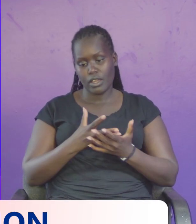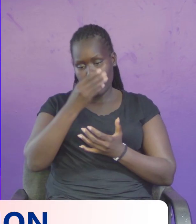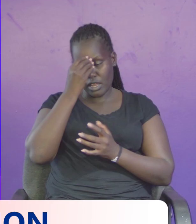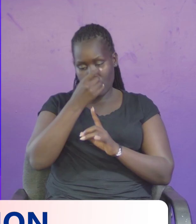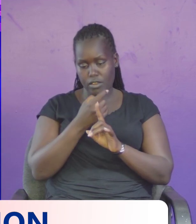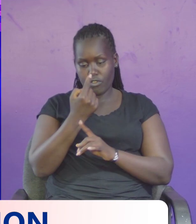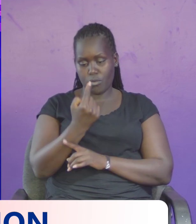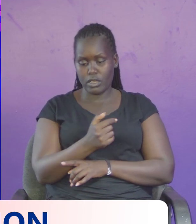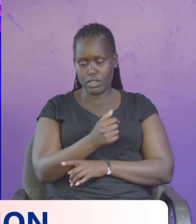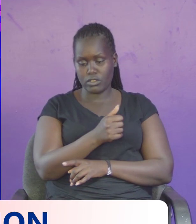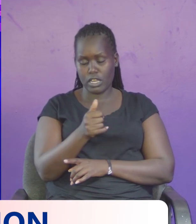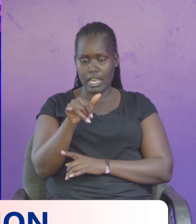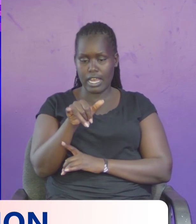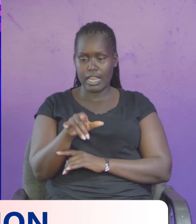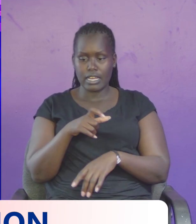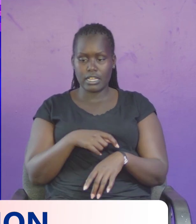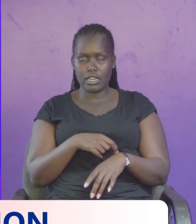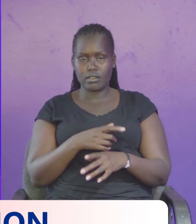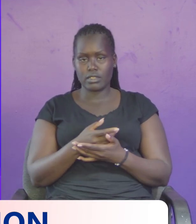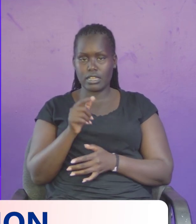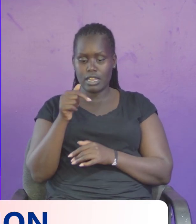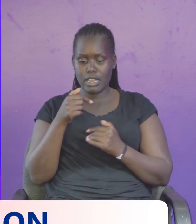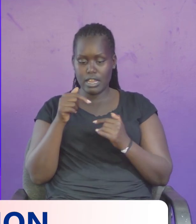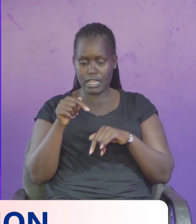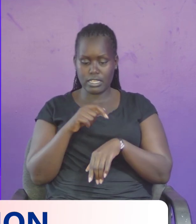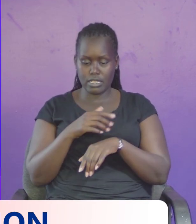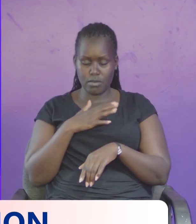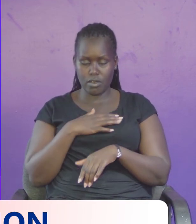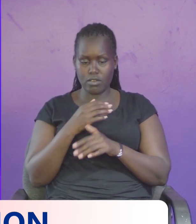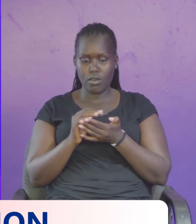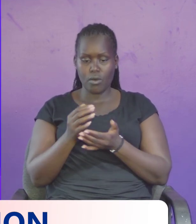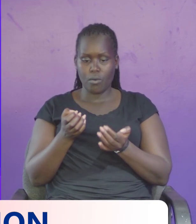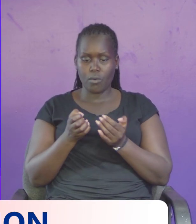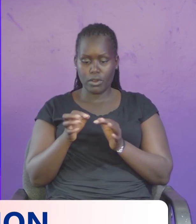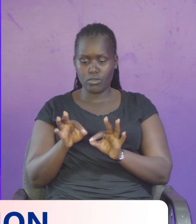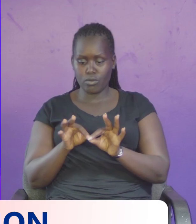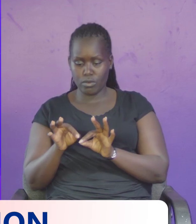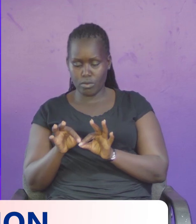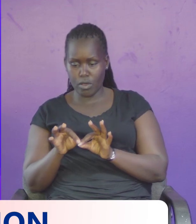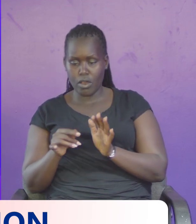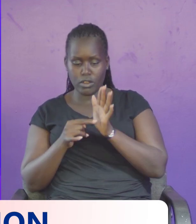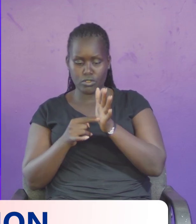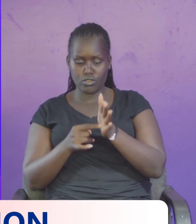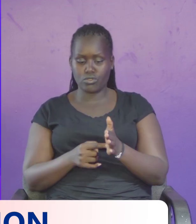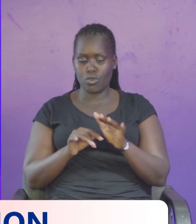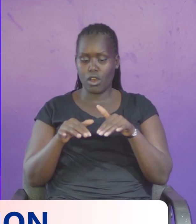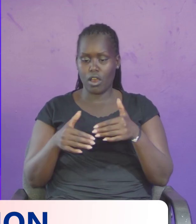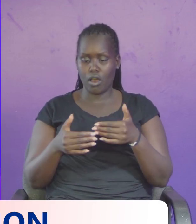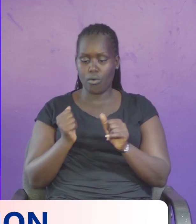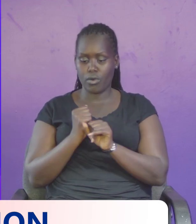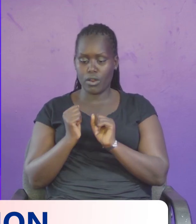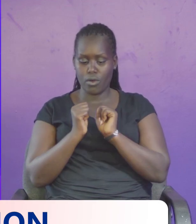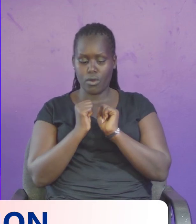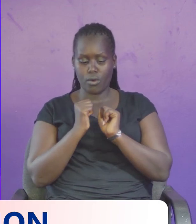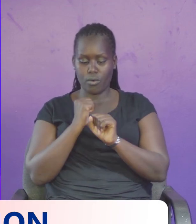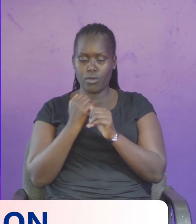other. That times, these are our times. We need to define our ways of doing things collectively. And that's where the